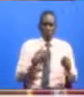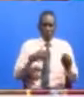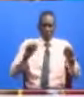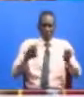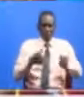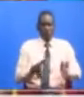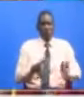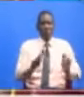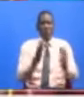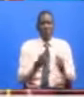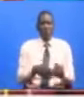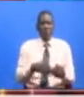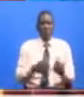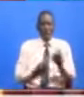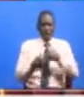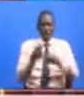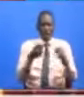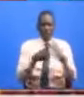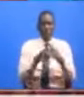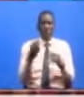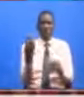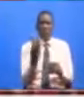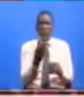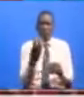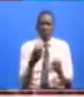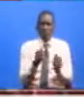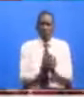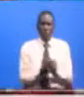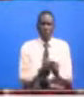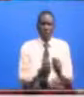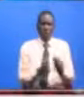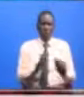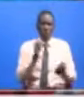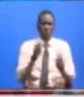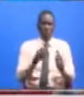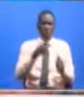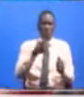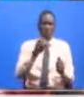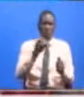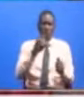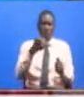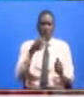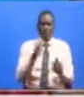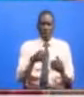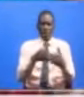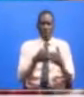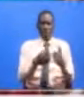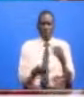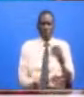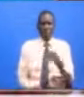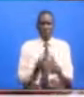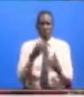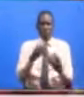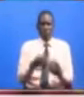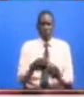roads. Action begins on Wednesday with the shakedown at Loldia ahead of the flag off and the super